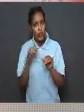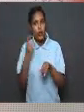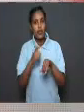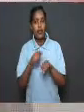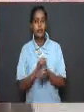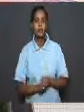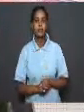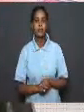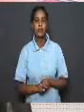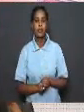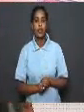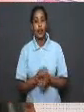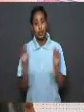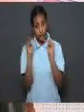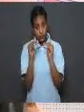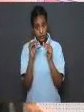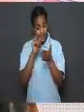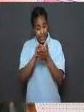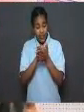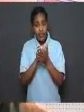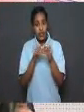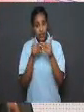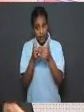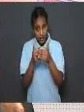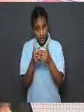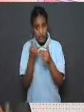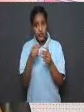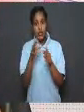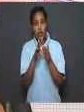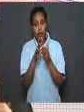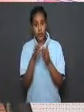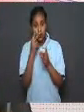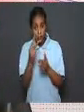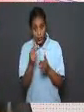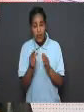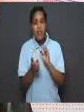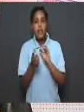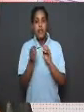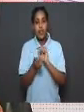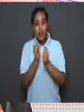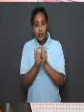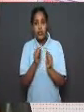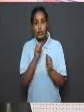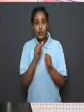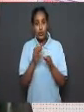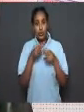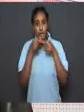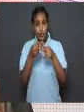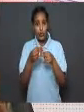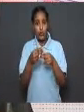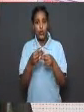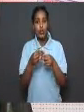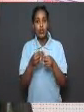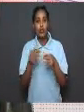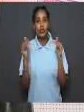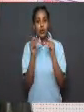time. An equation that relates these observable variables is known as